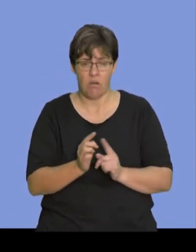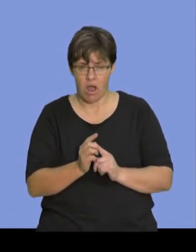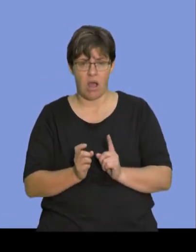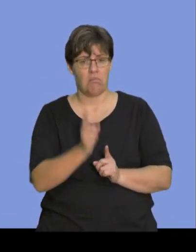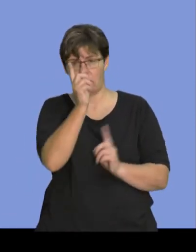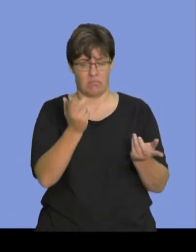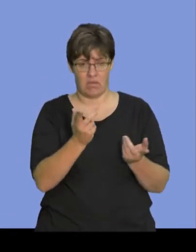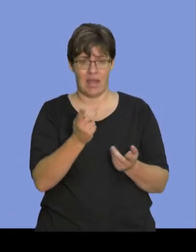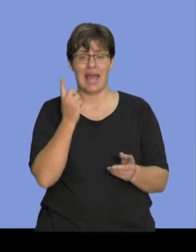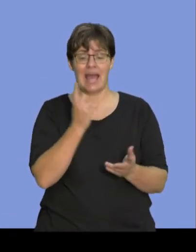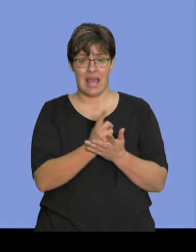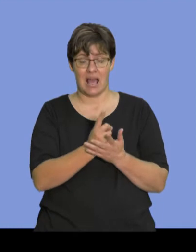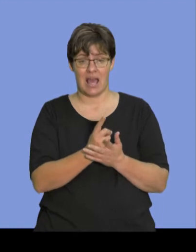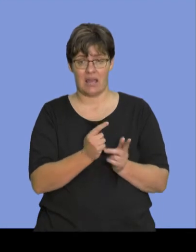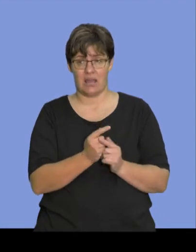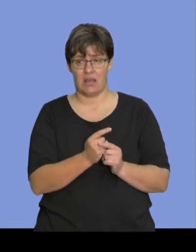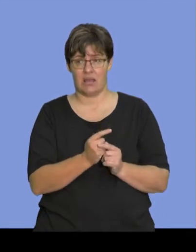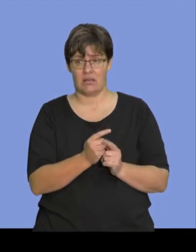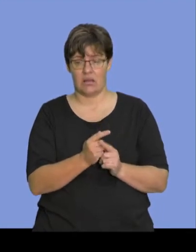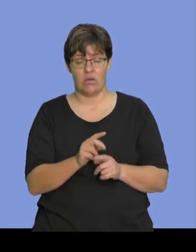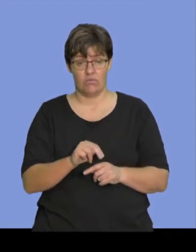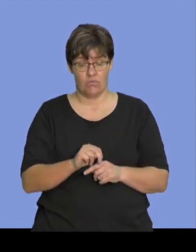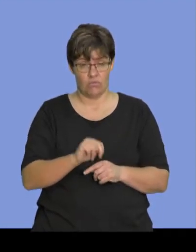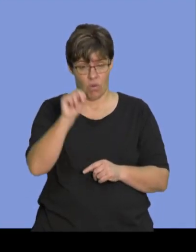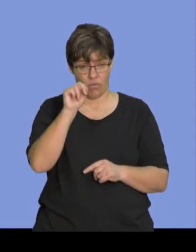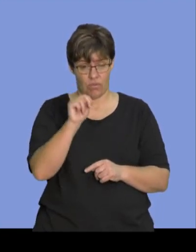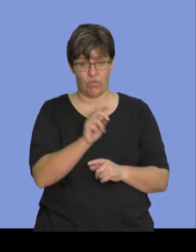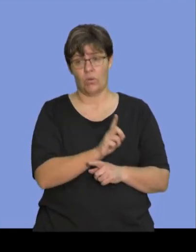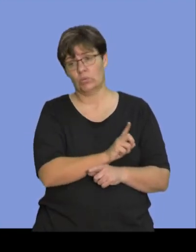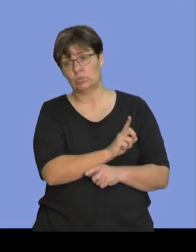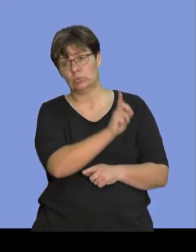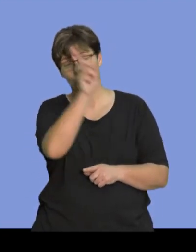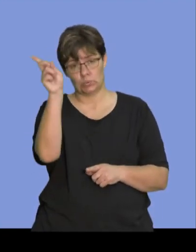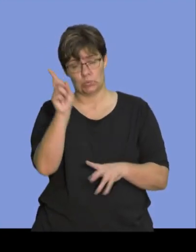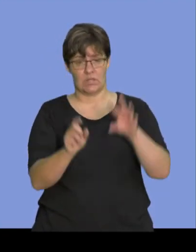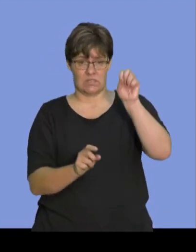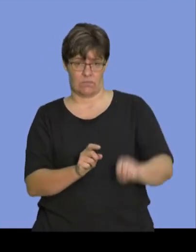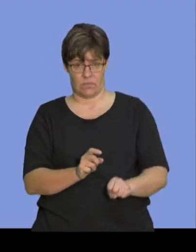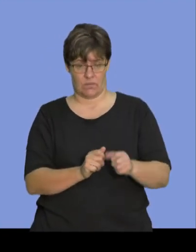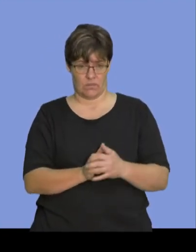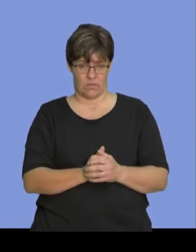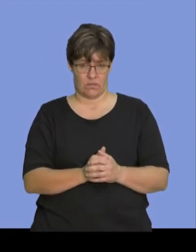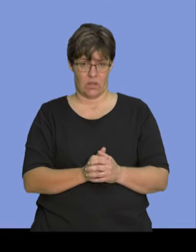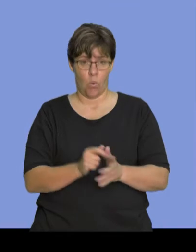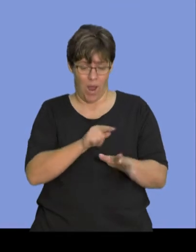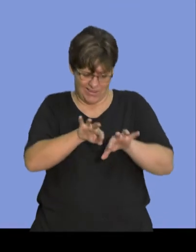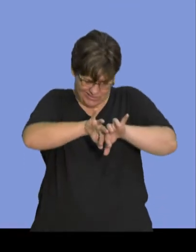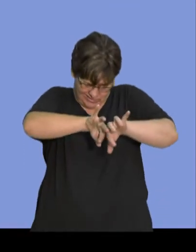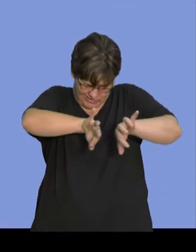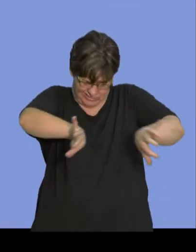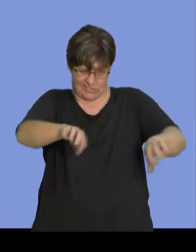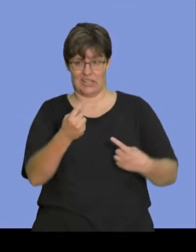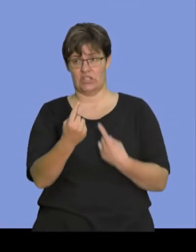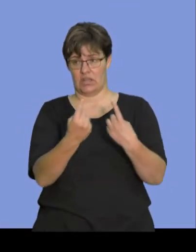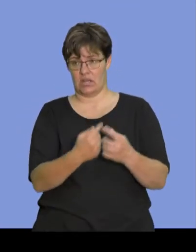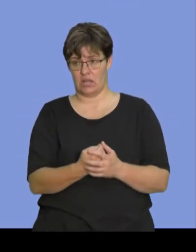direction. So it's away from the north towards the south, okay? So these are actually pushing away each other. So